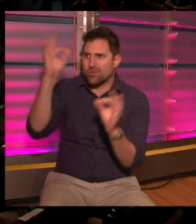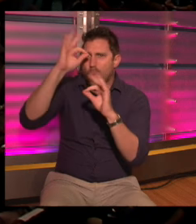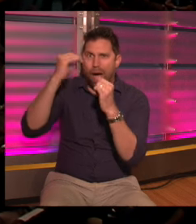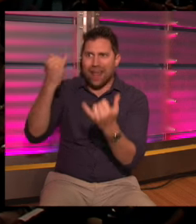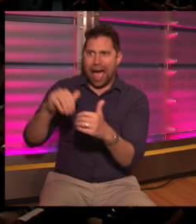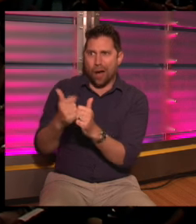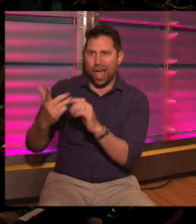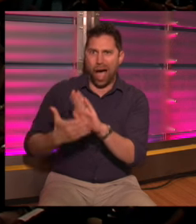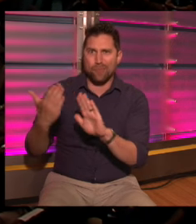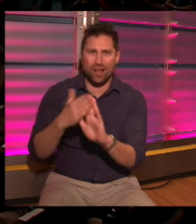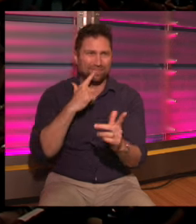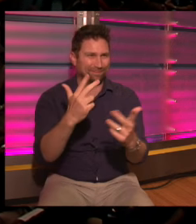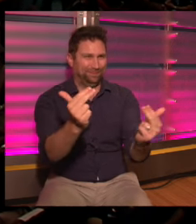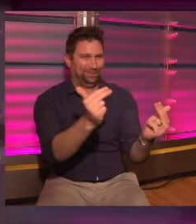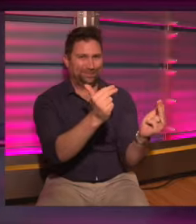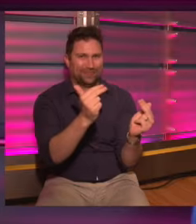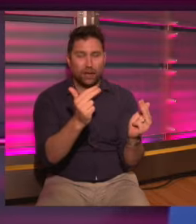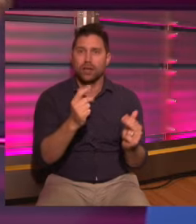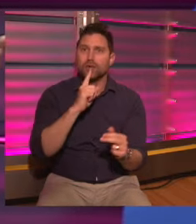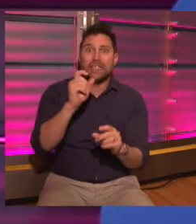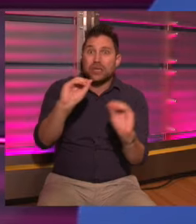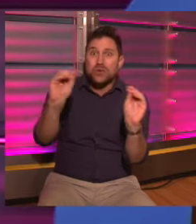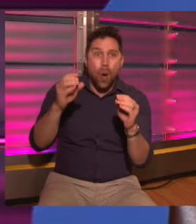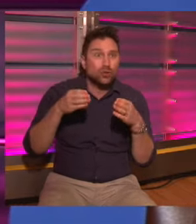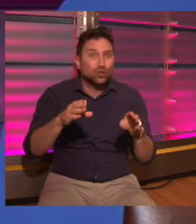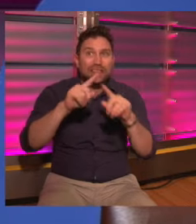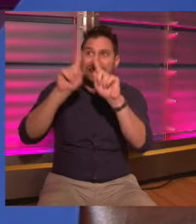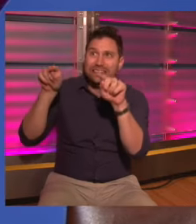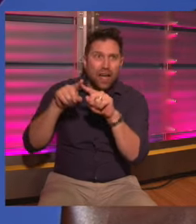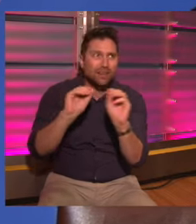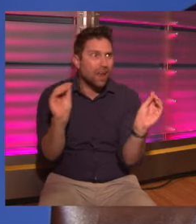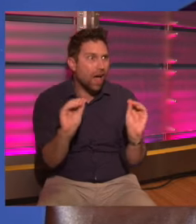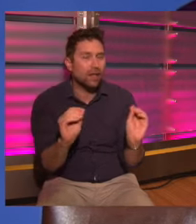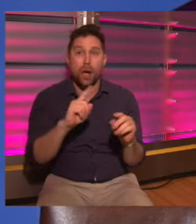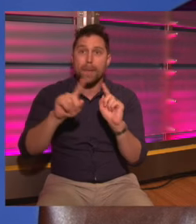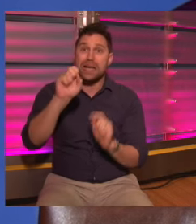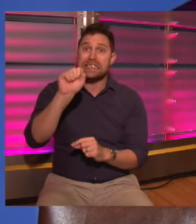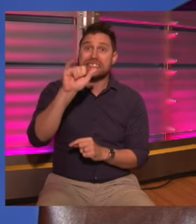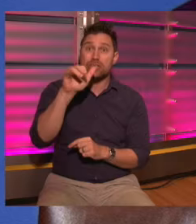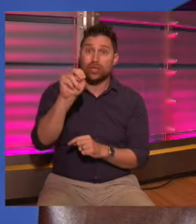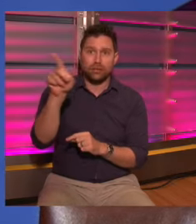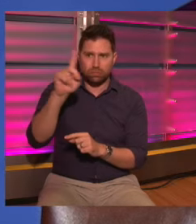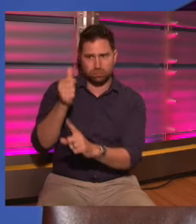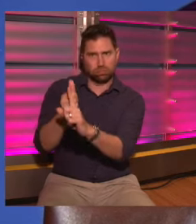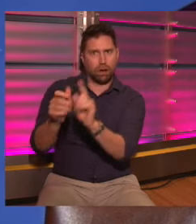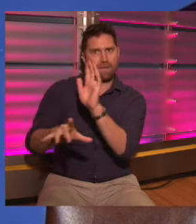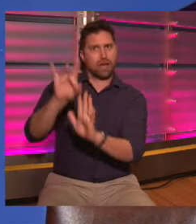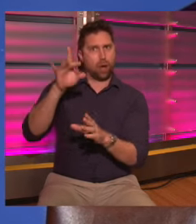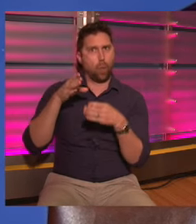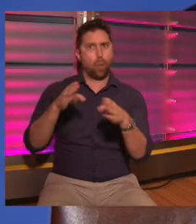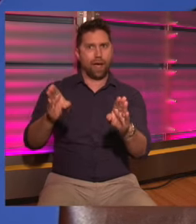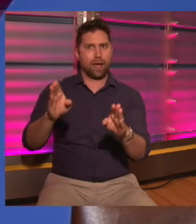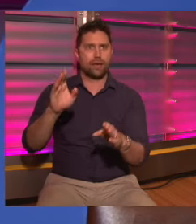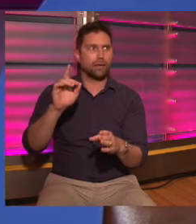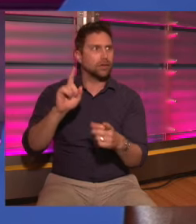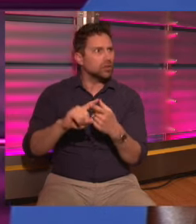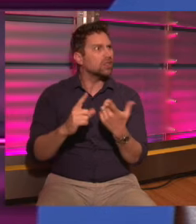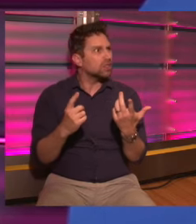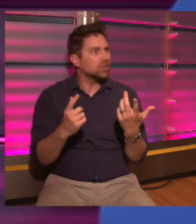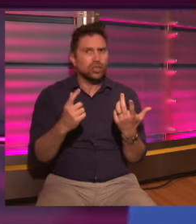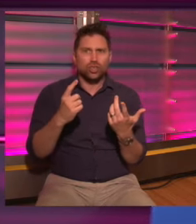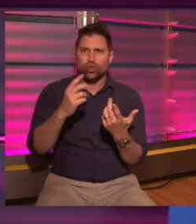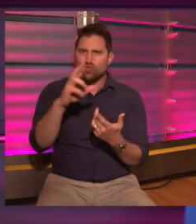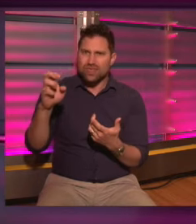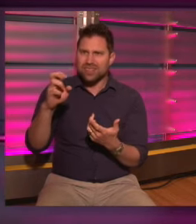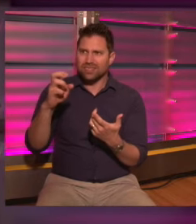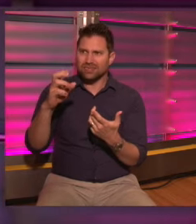joke, because, you know, there's no street signs, there's nothing like that, but Syrians have found a way to try to regain a